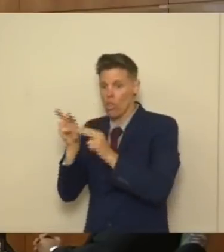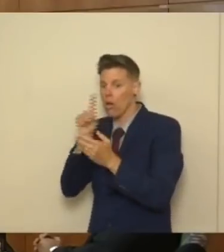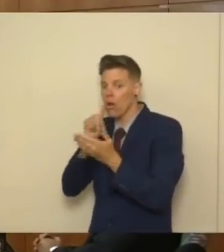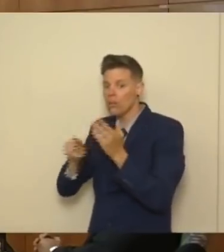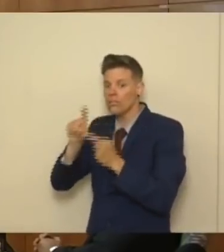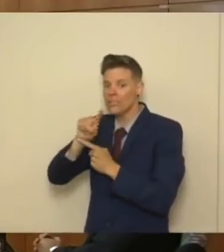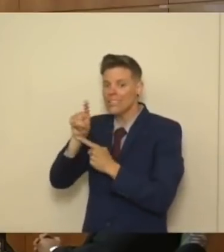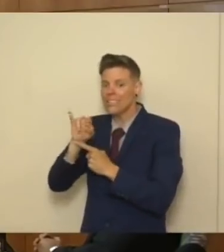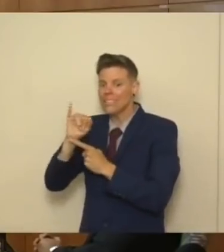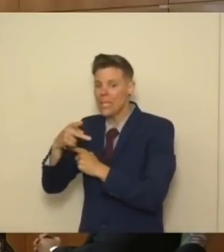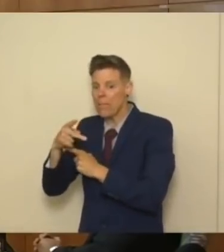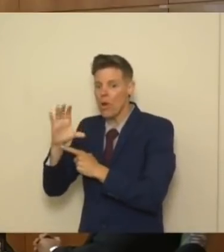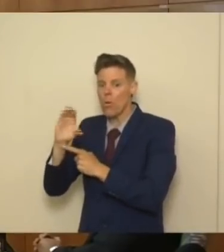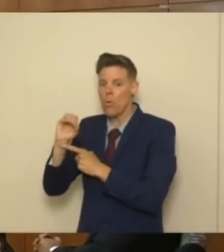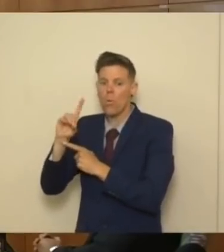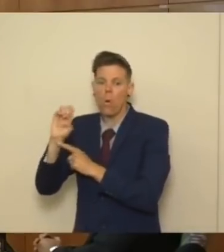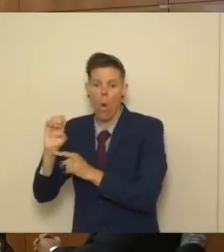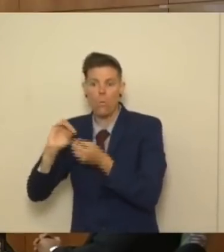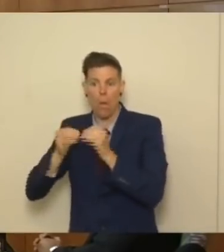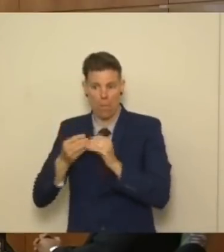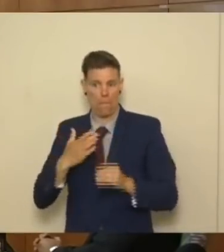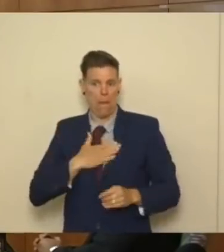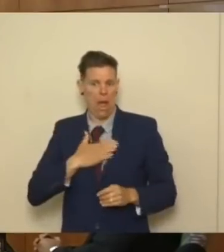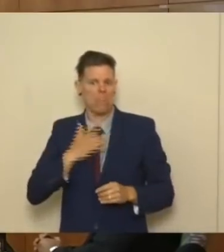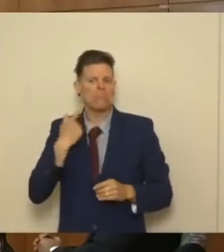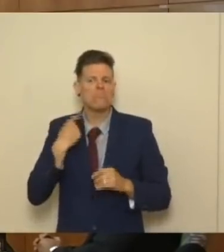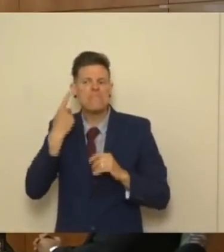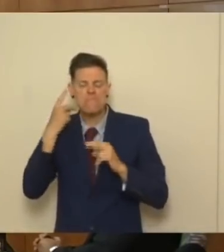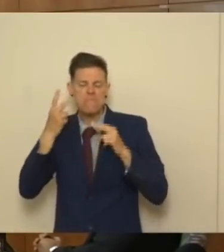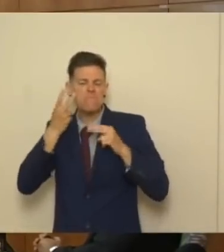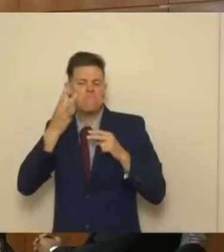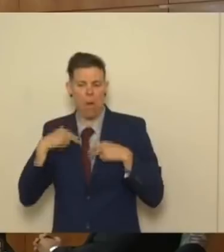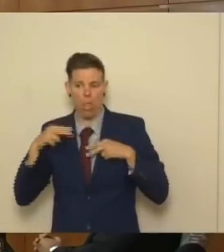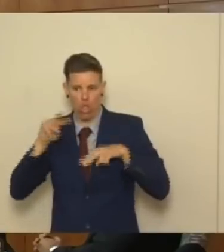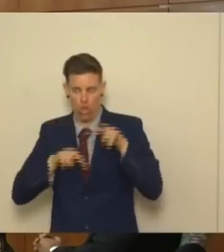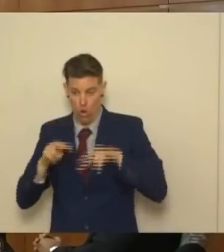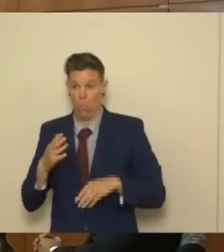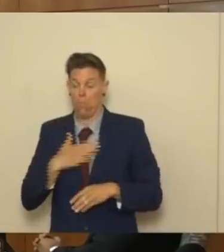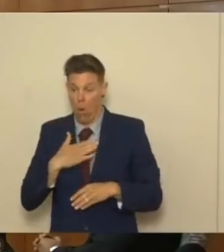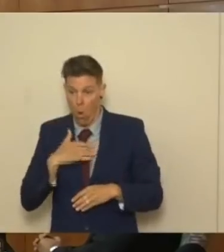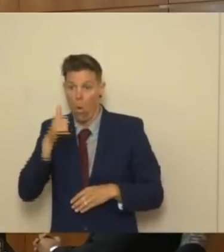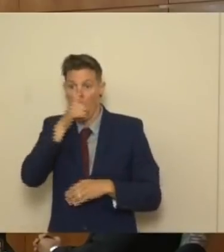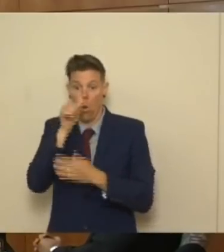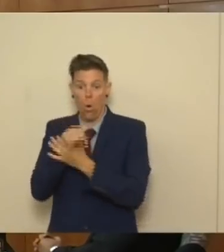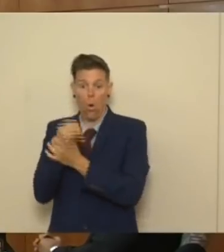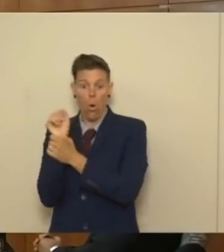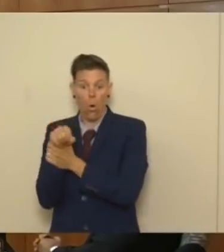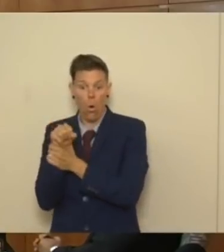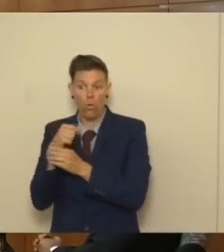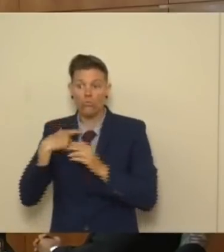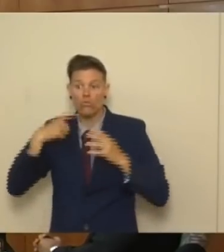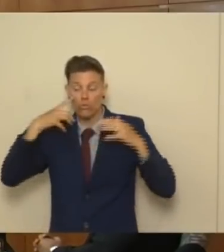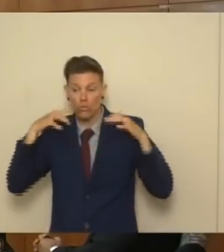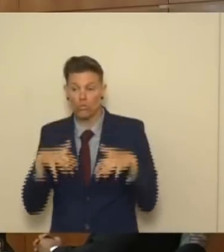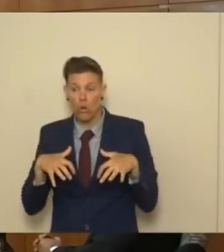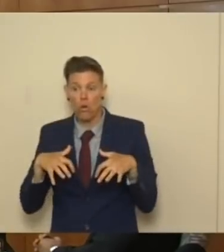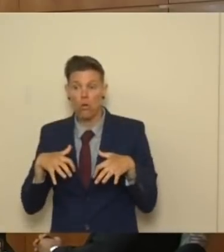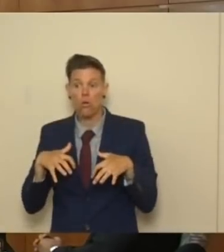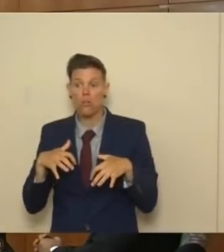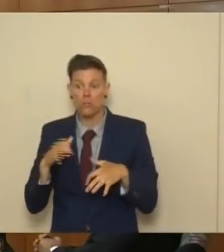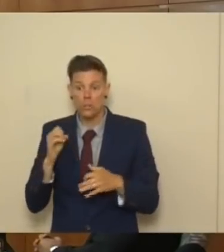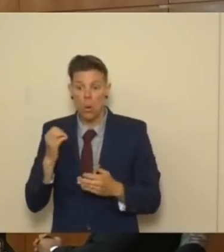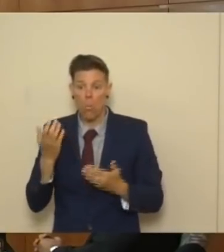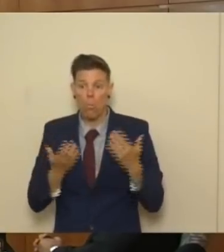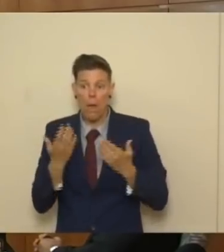that might be a more effective way to start releasing some of the information about new cases by communities as